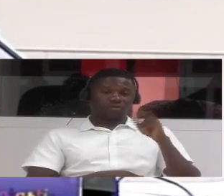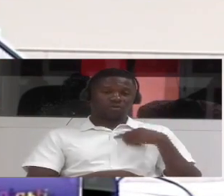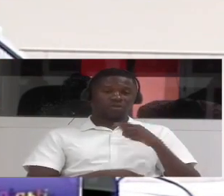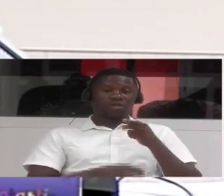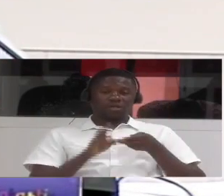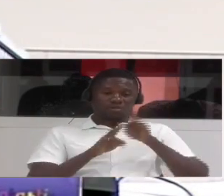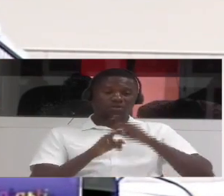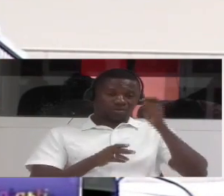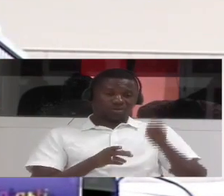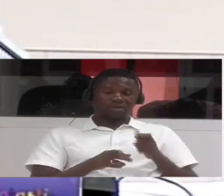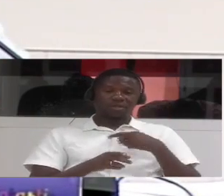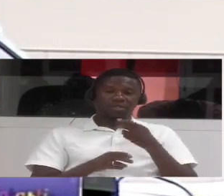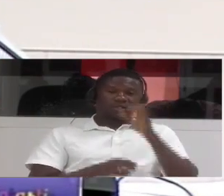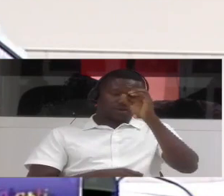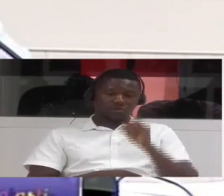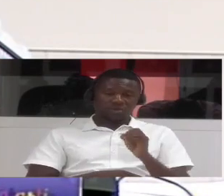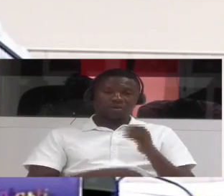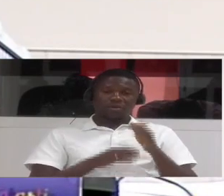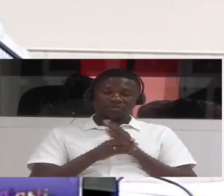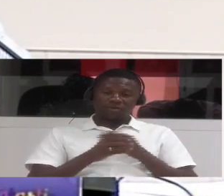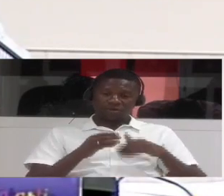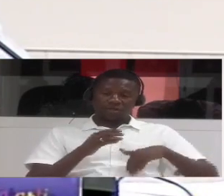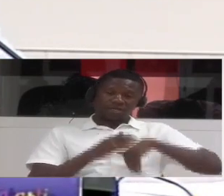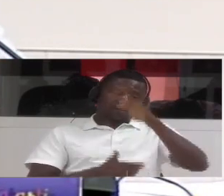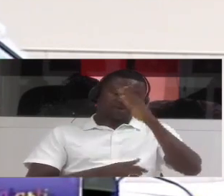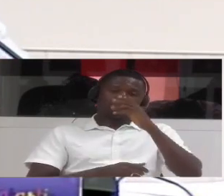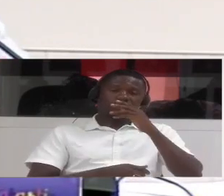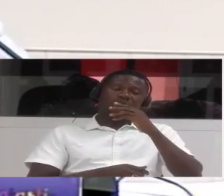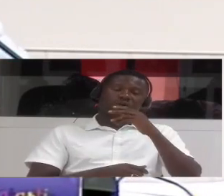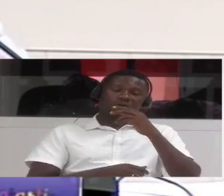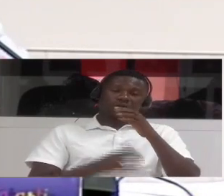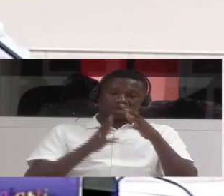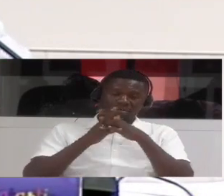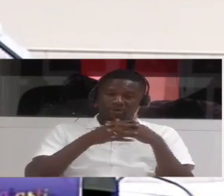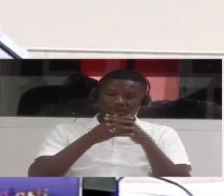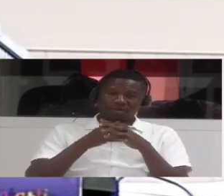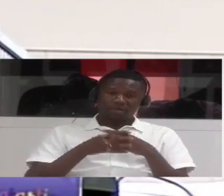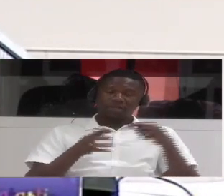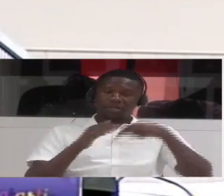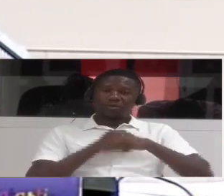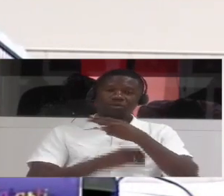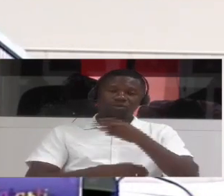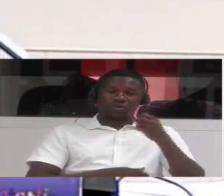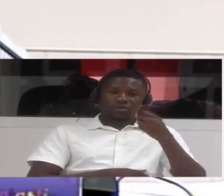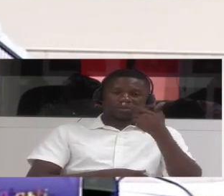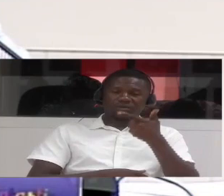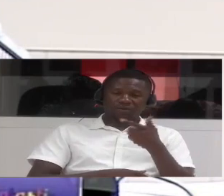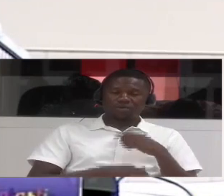she left for the US. And then in 2007, she was coming back